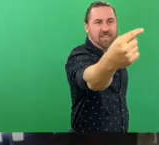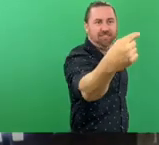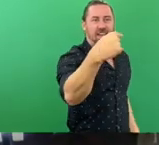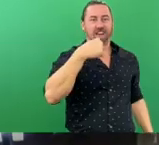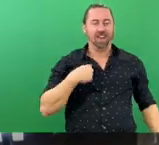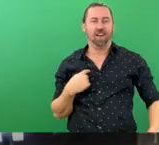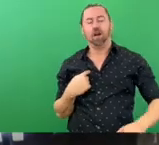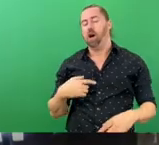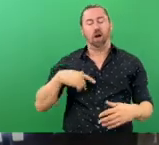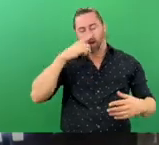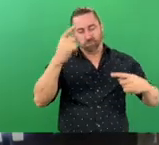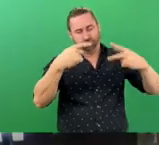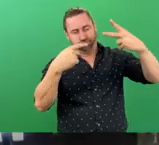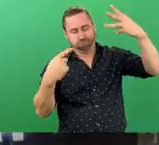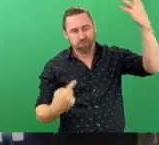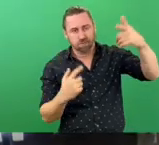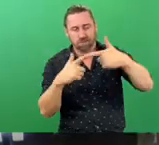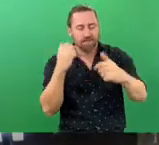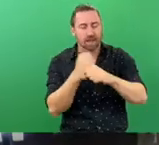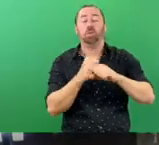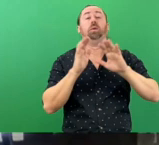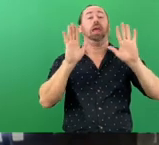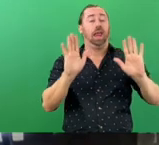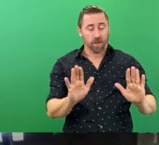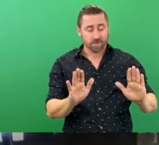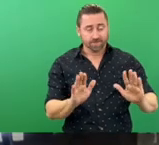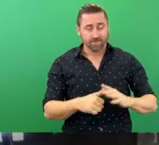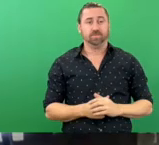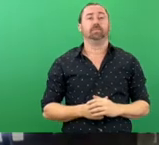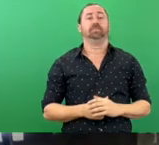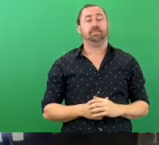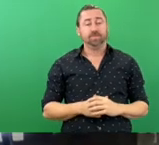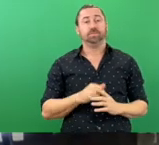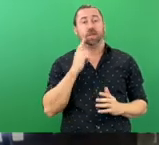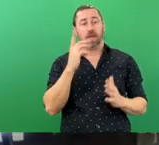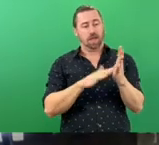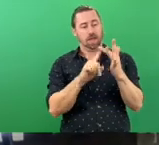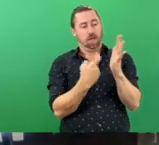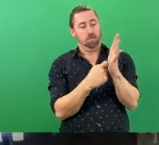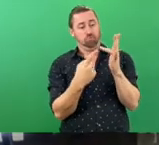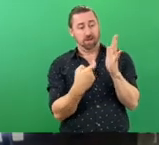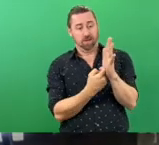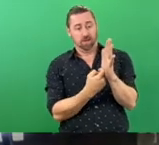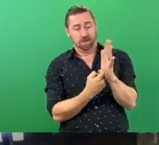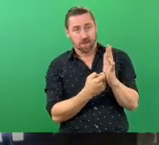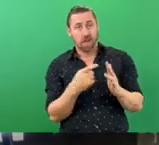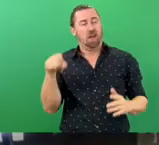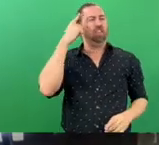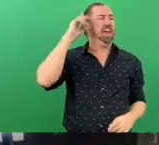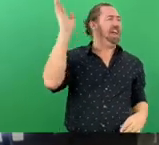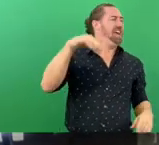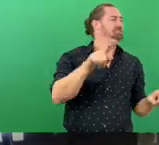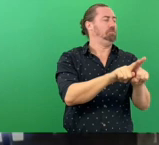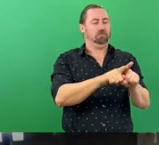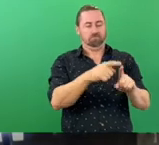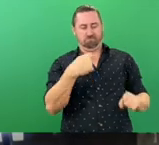can go on with these different kinds of examples. The point is, as much as experiences we have with mirrors, people really misunderstand